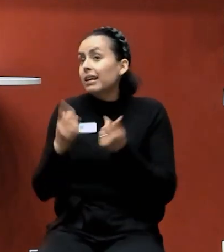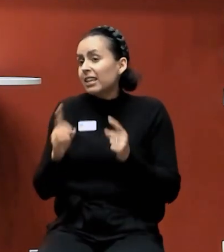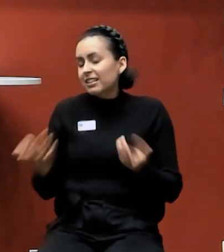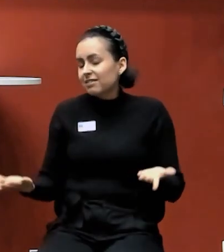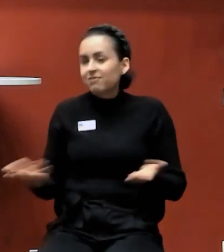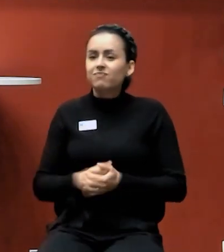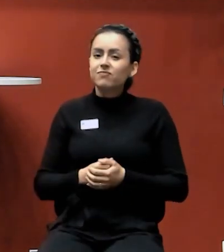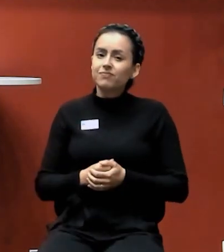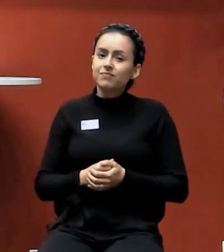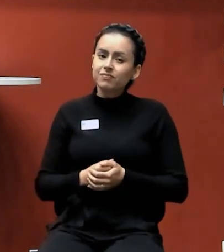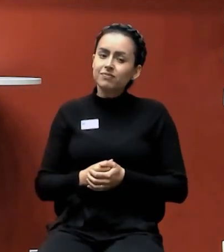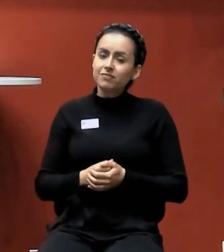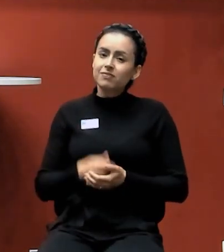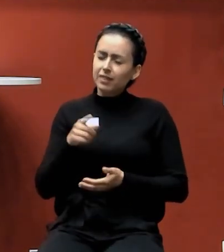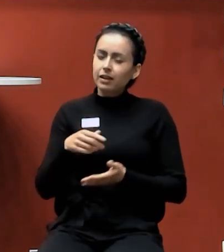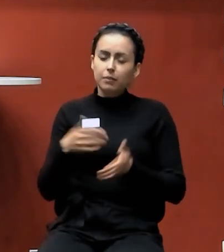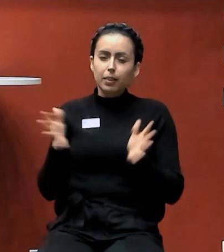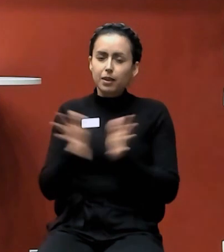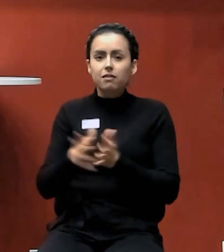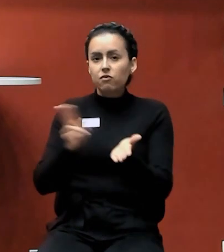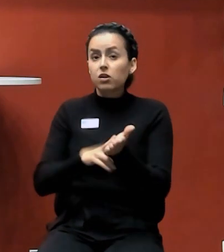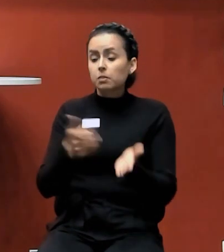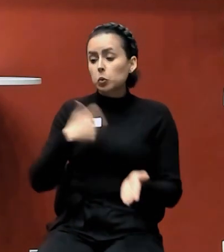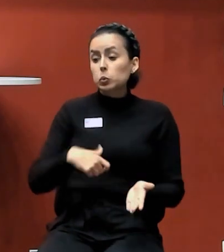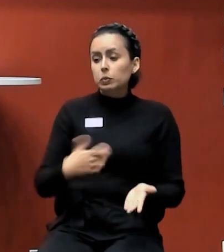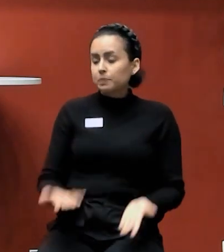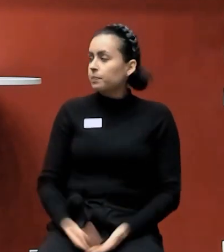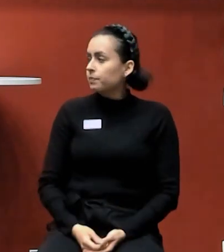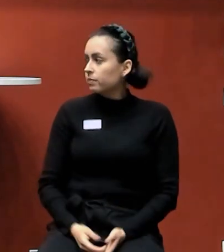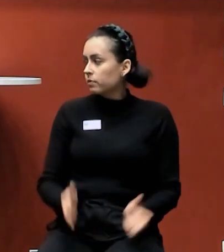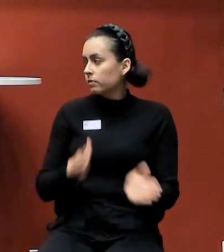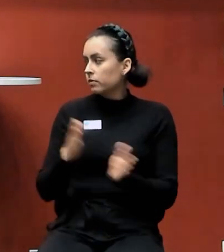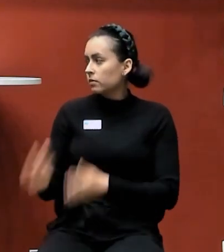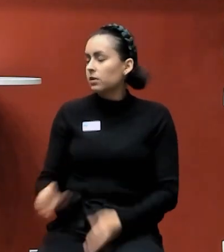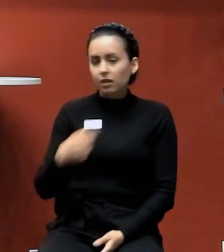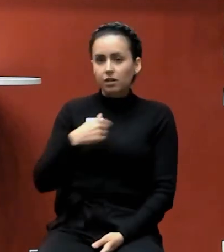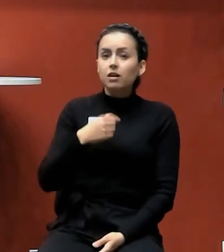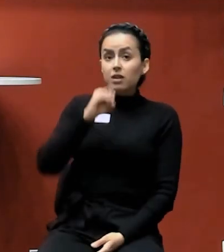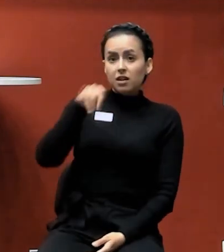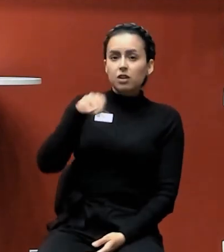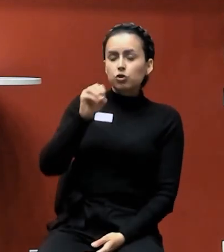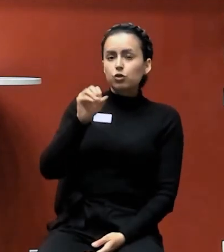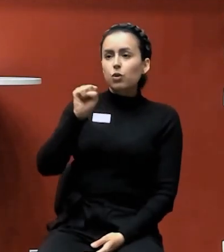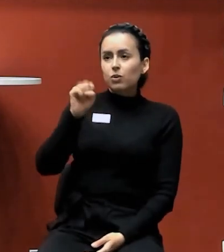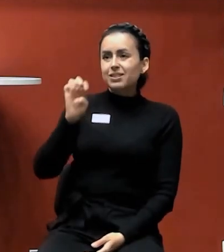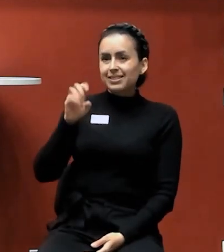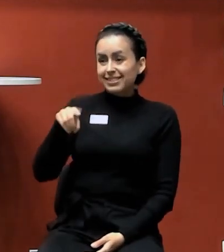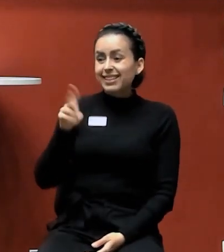That's a specific fact about me. Joseph. I'm Joseph. Thank you